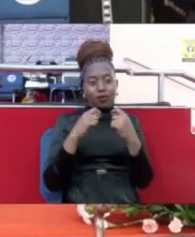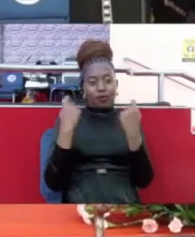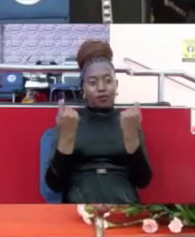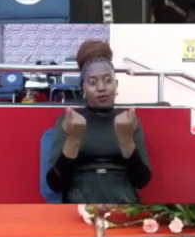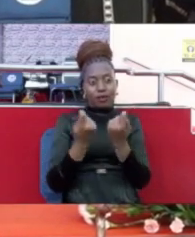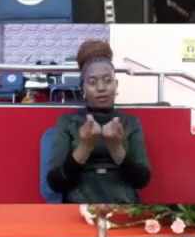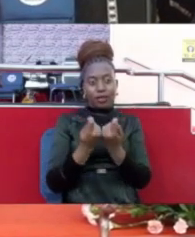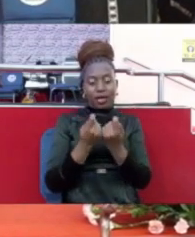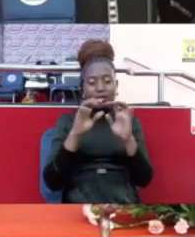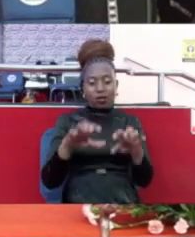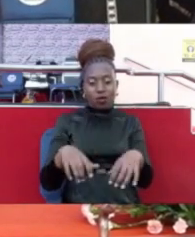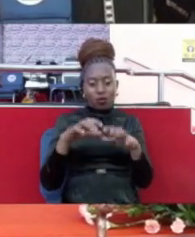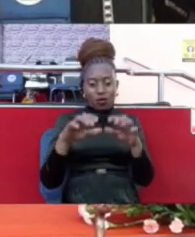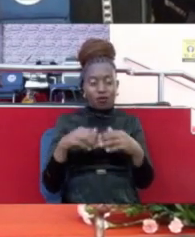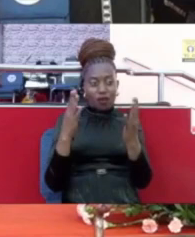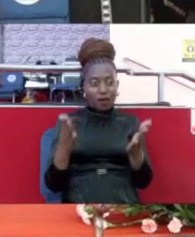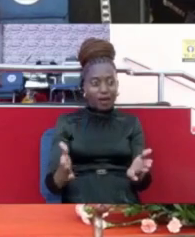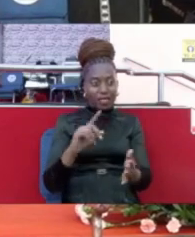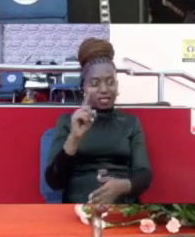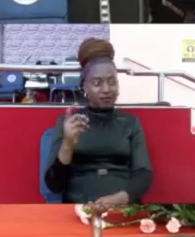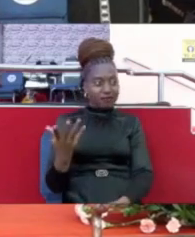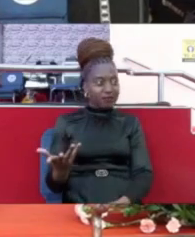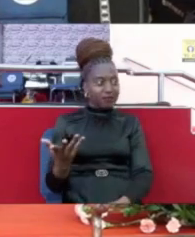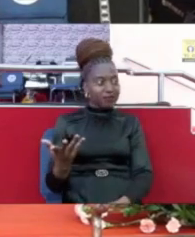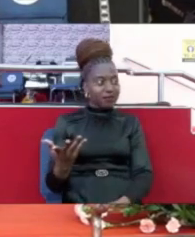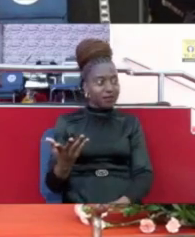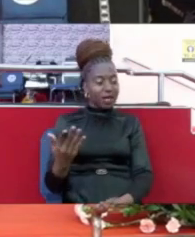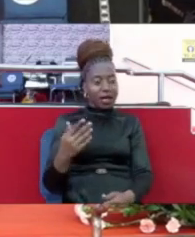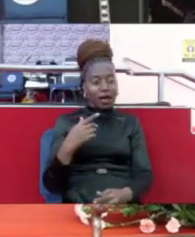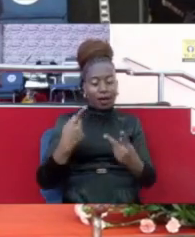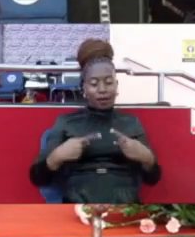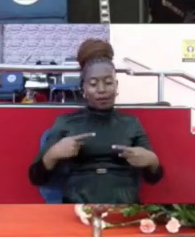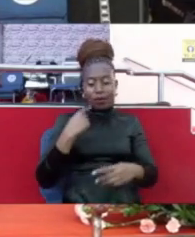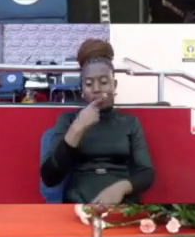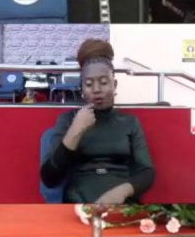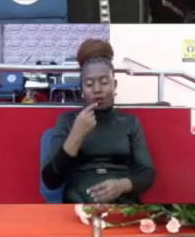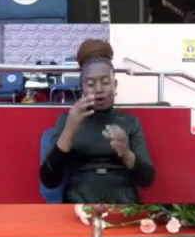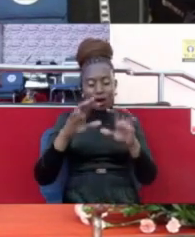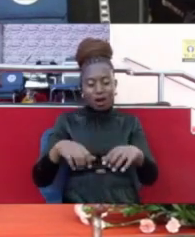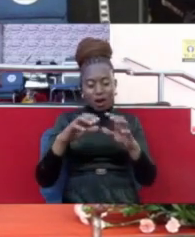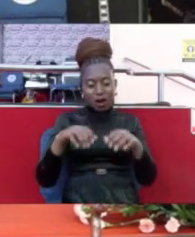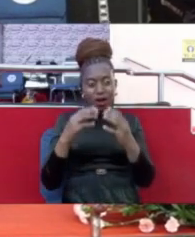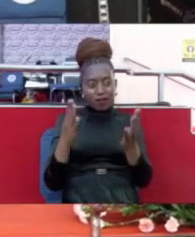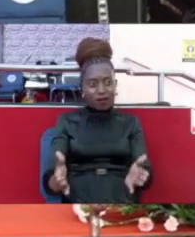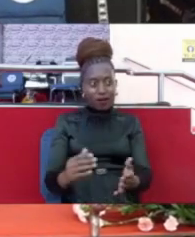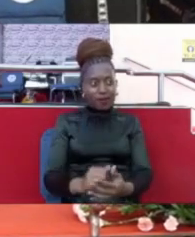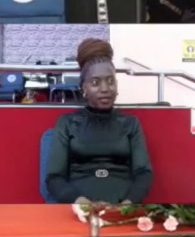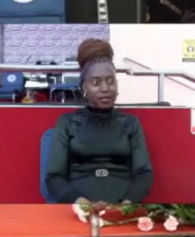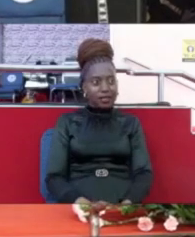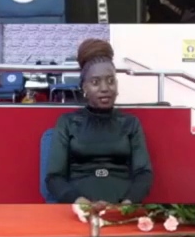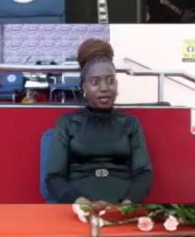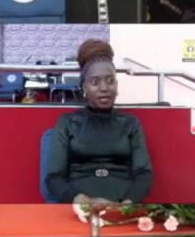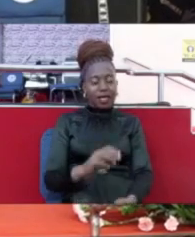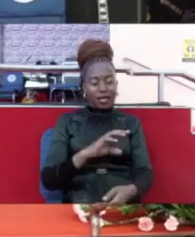wakulima? Any farmer, like Boney is a farmer. Ambaye ni mkulima. He can take an acre of land and turn it